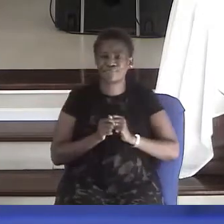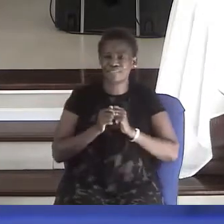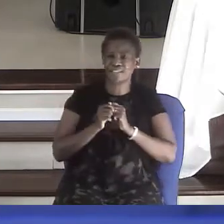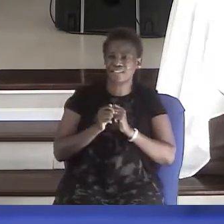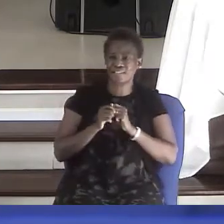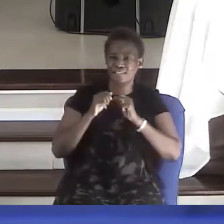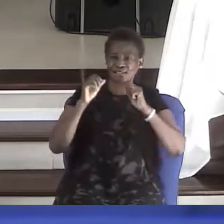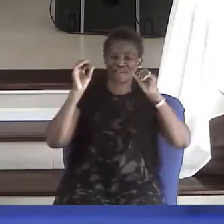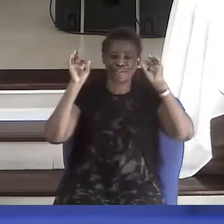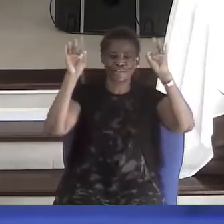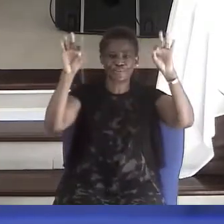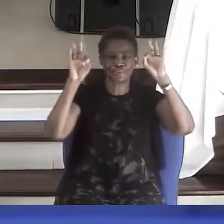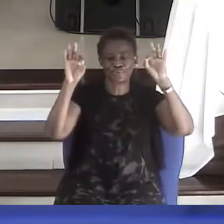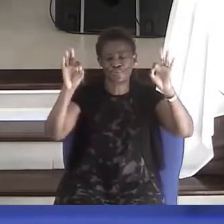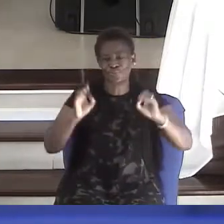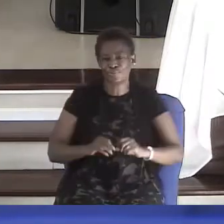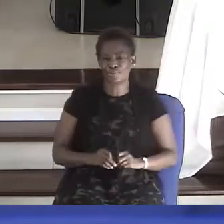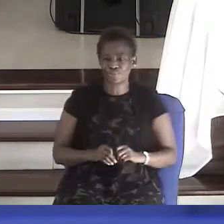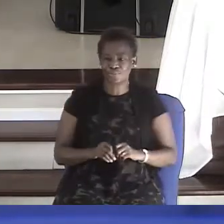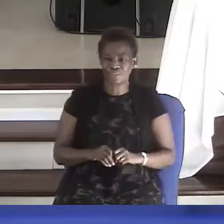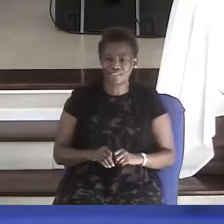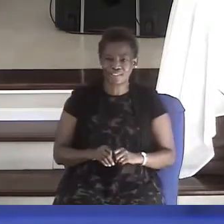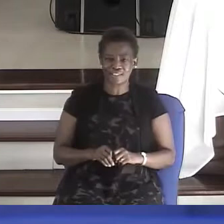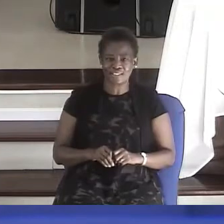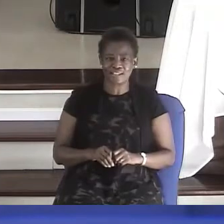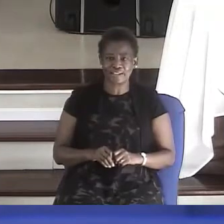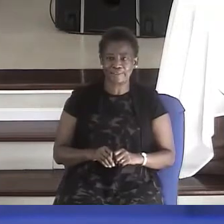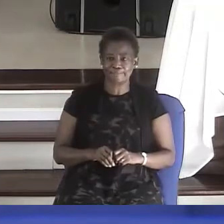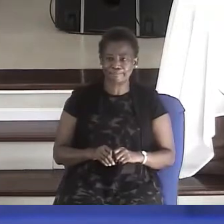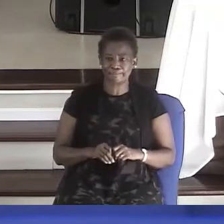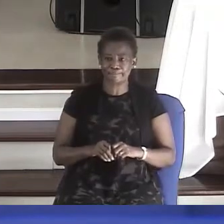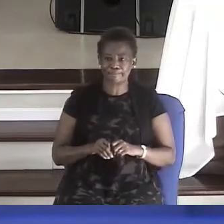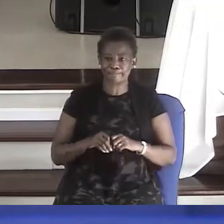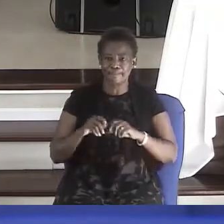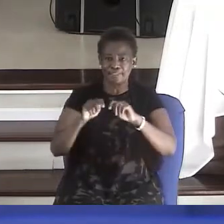the great reasoning,